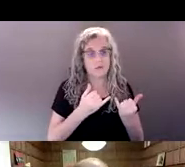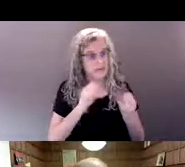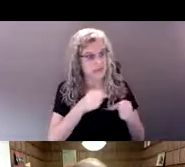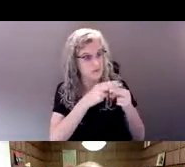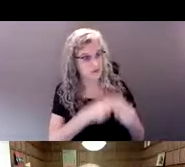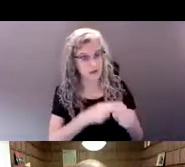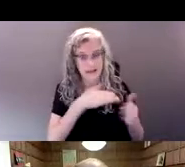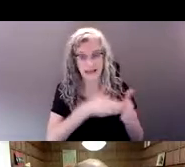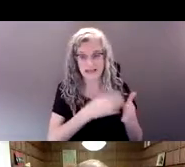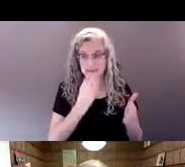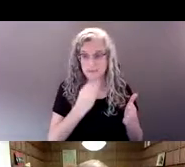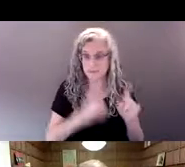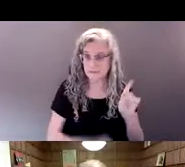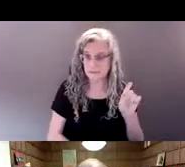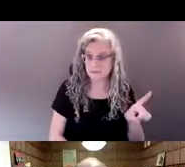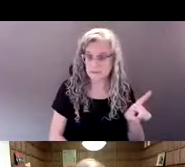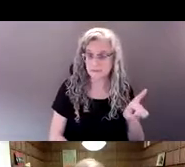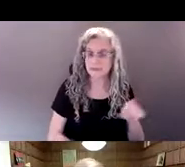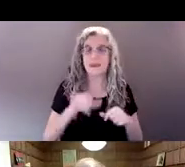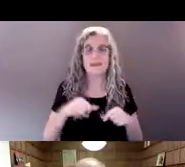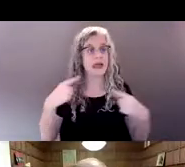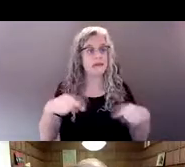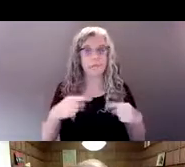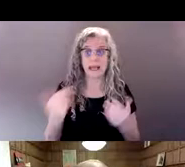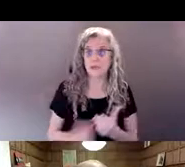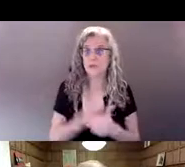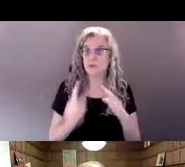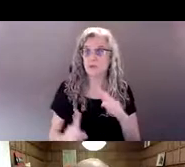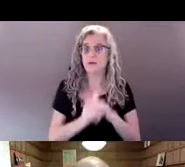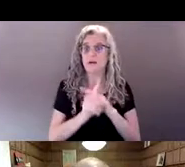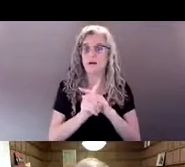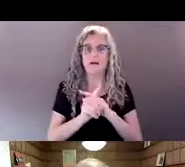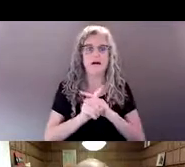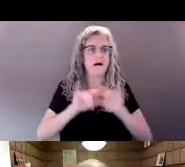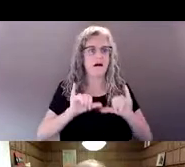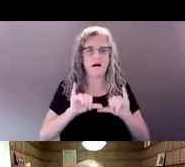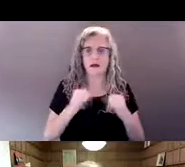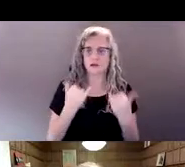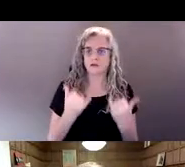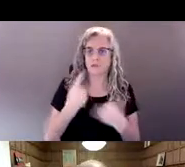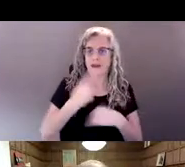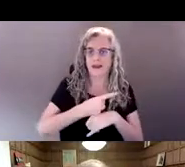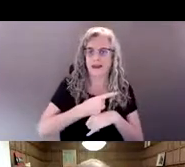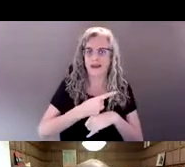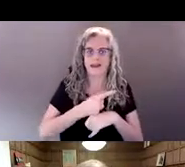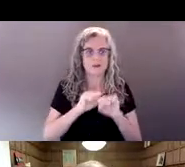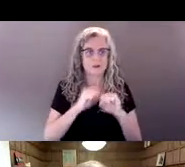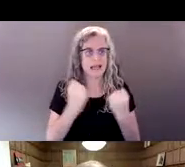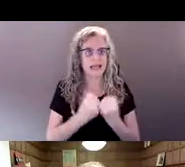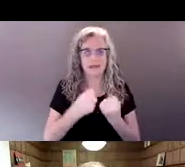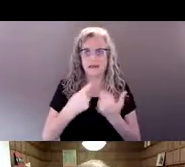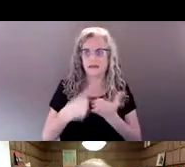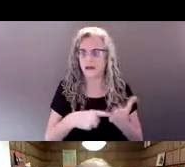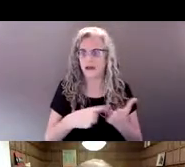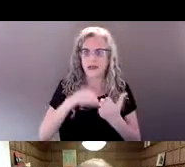all, it may seem that this debate is new, a product of our present, a moment in which we don't know the future and in which